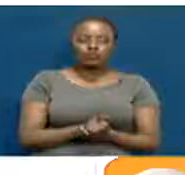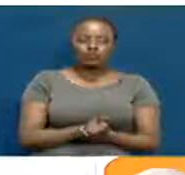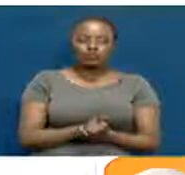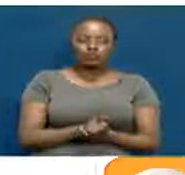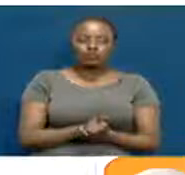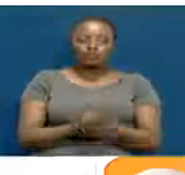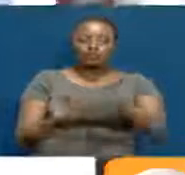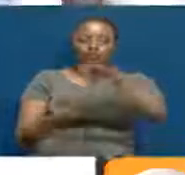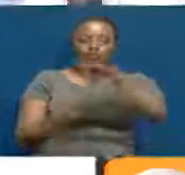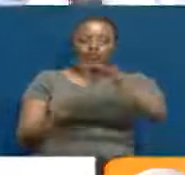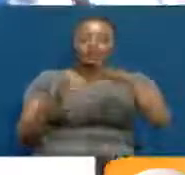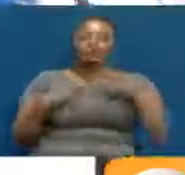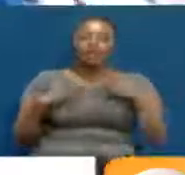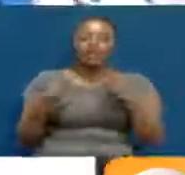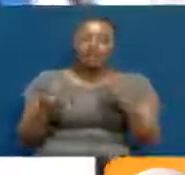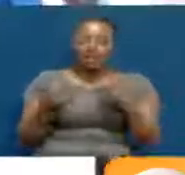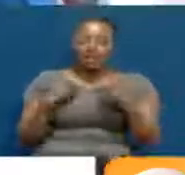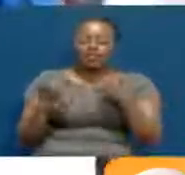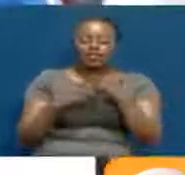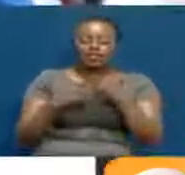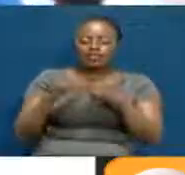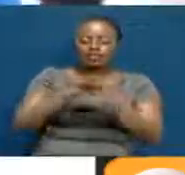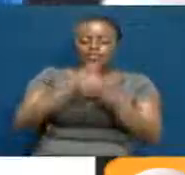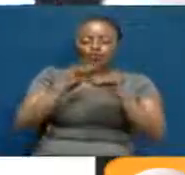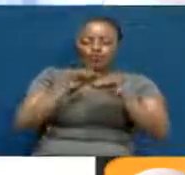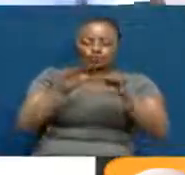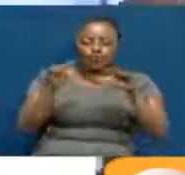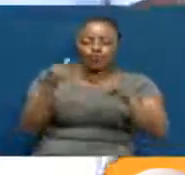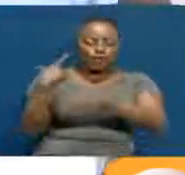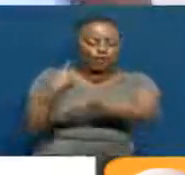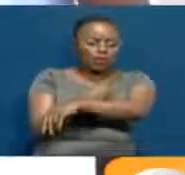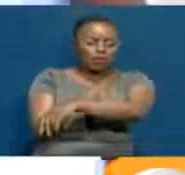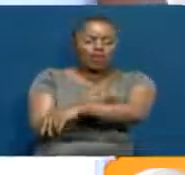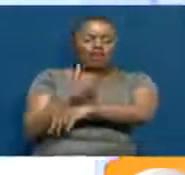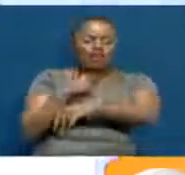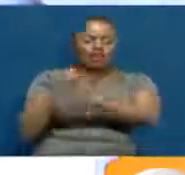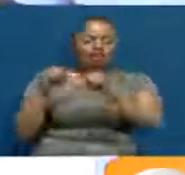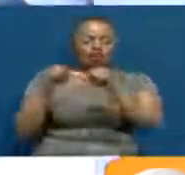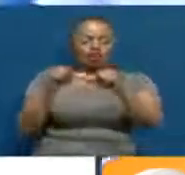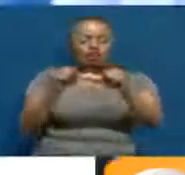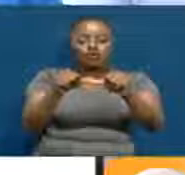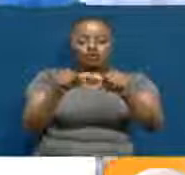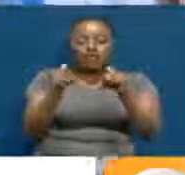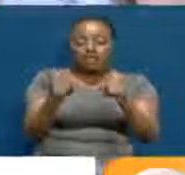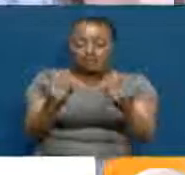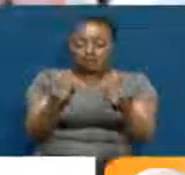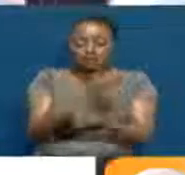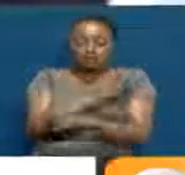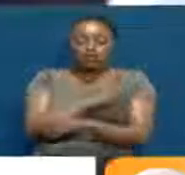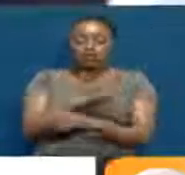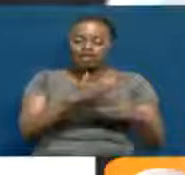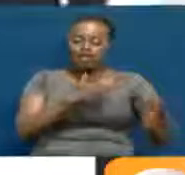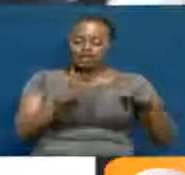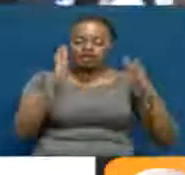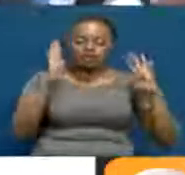The Ministry of Health says that the country is yet to experience the 6th wave, but the fact that vaccine immunity sheds over time, health officials are concerned and are urging